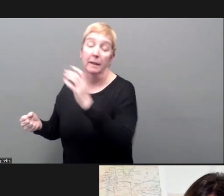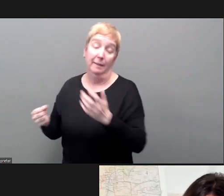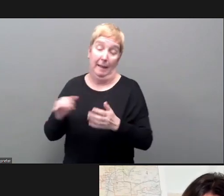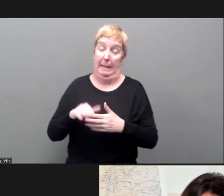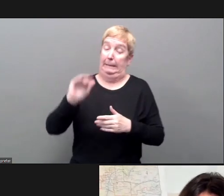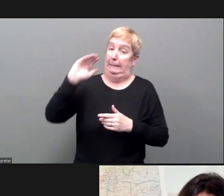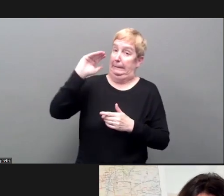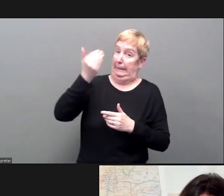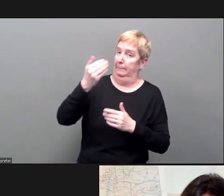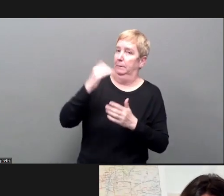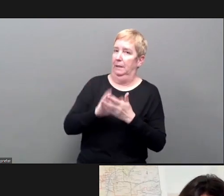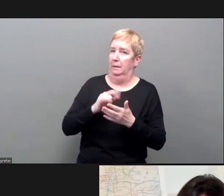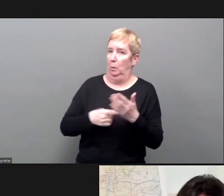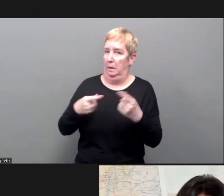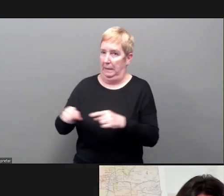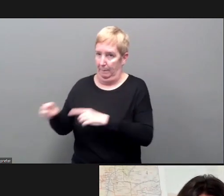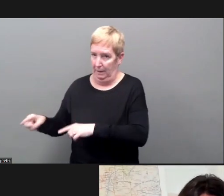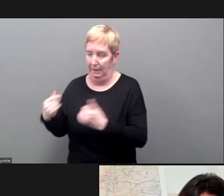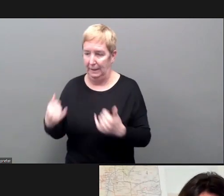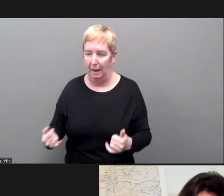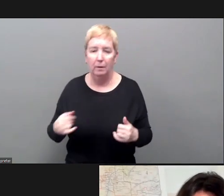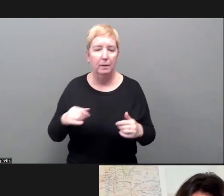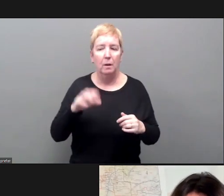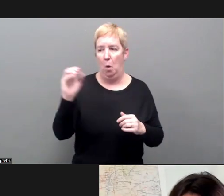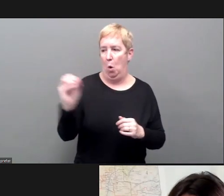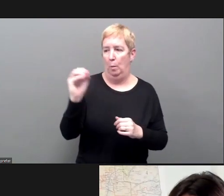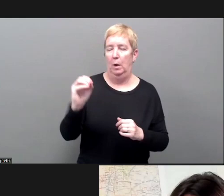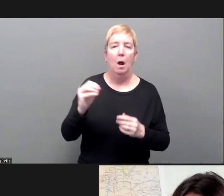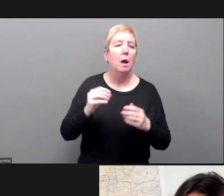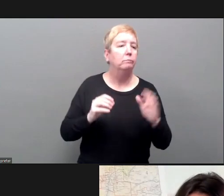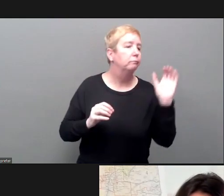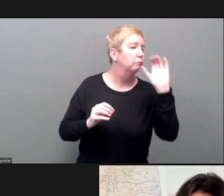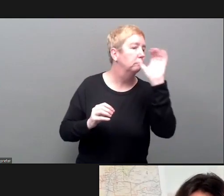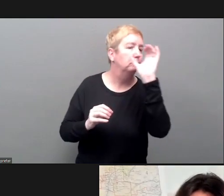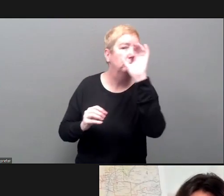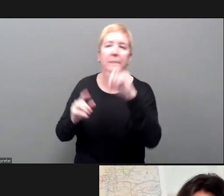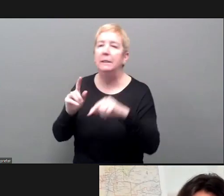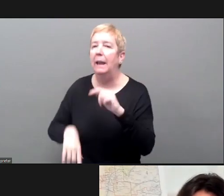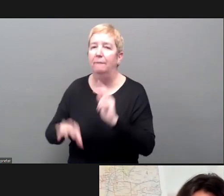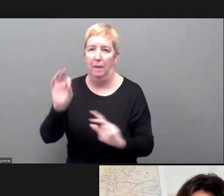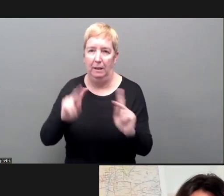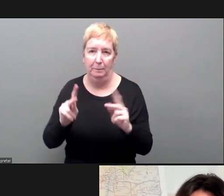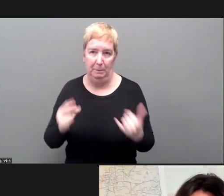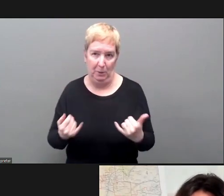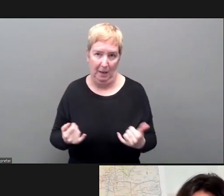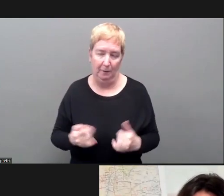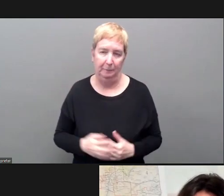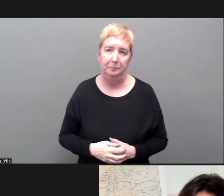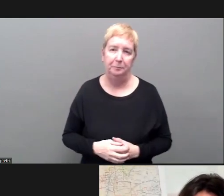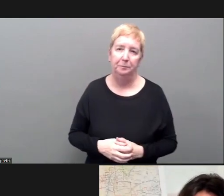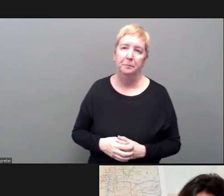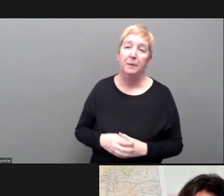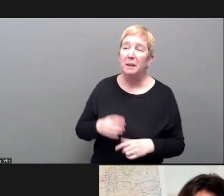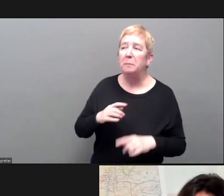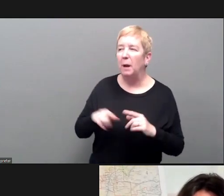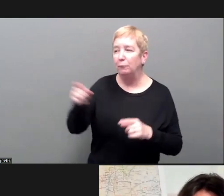turn. So that's a good question. You always connect dots that I haven't thought to connect, and I like doing that too.